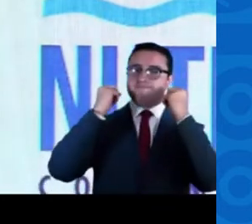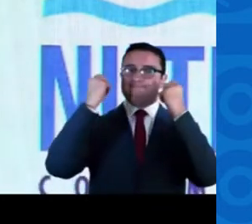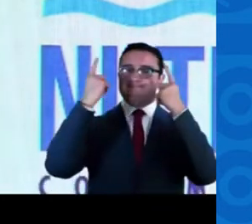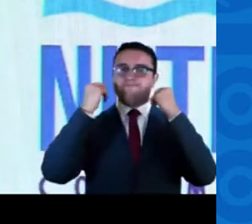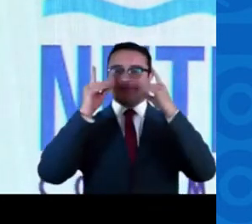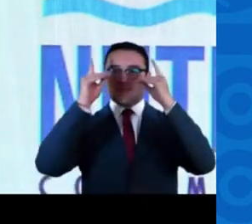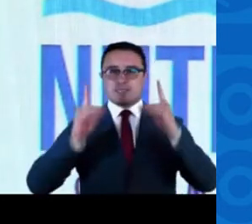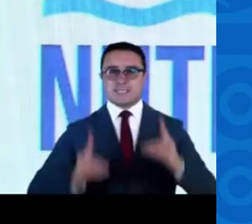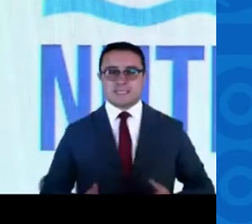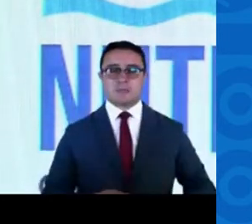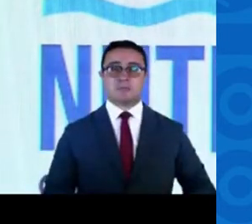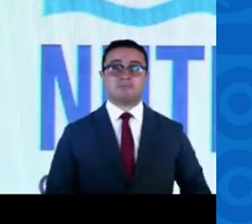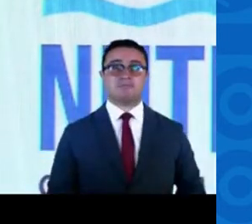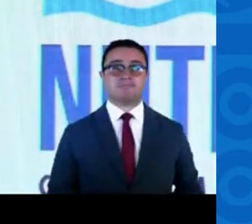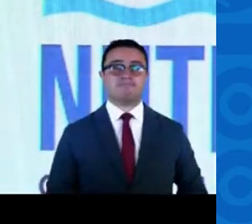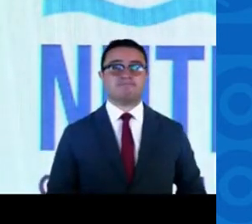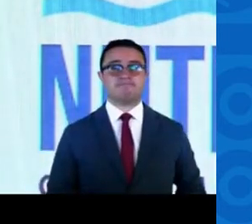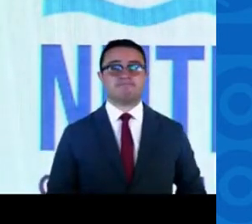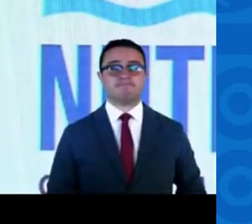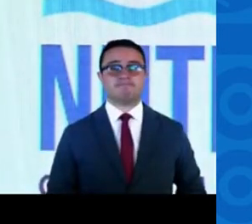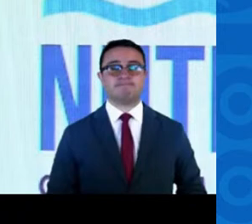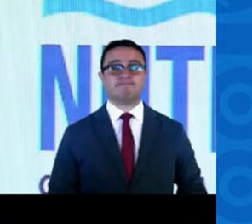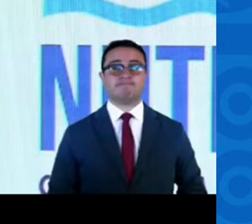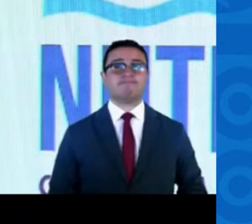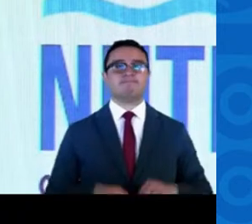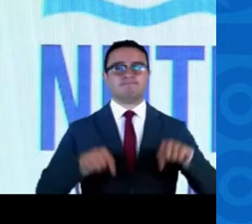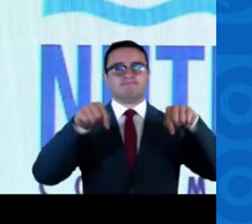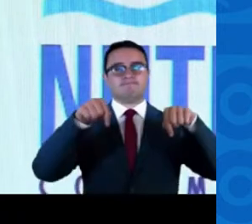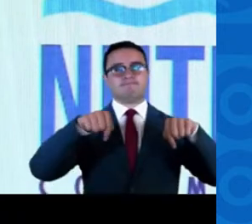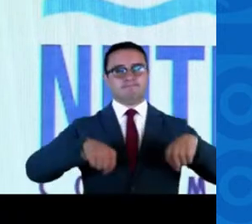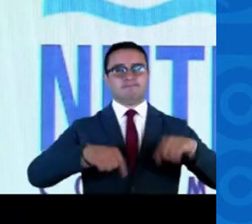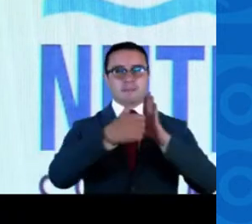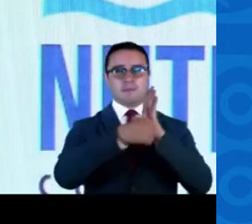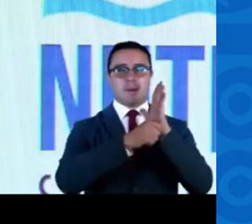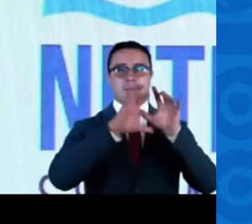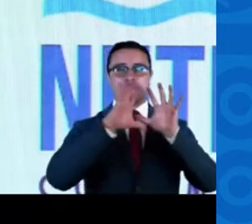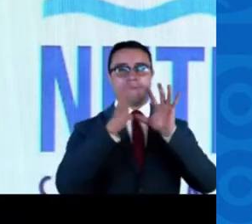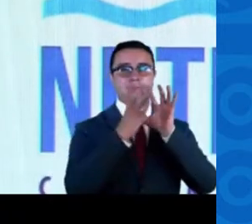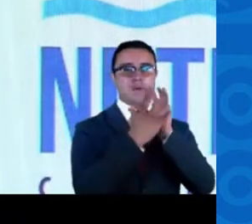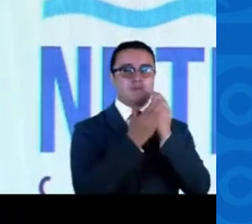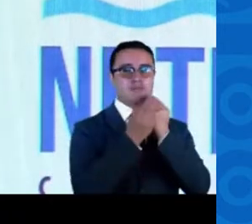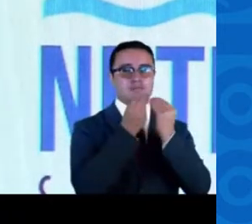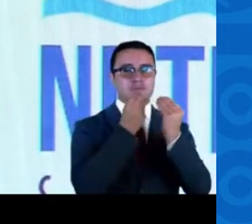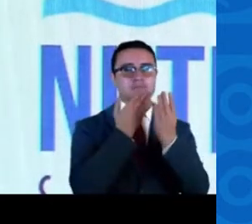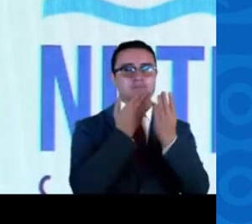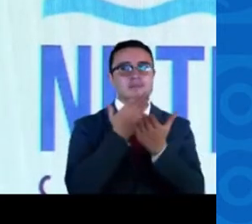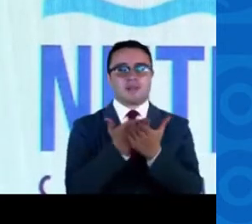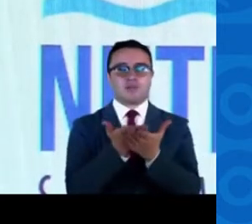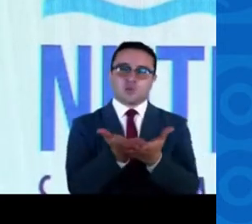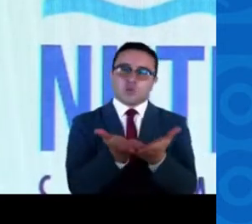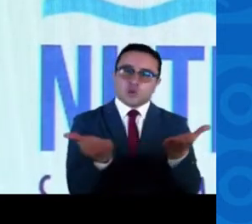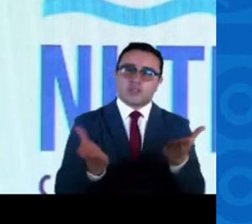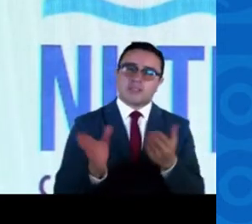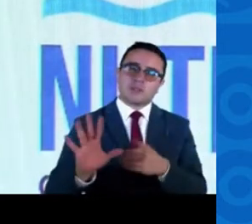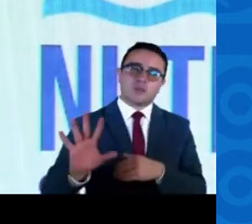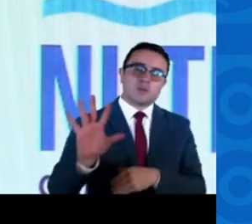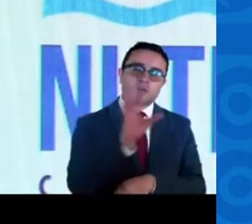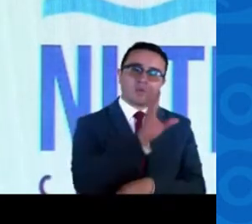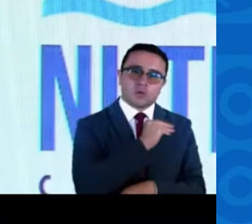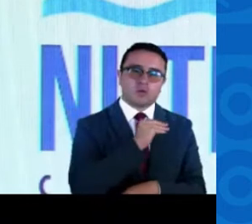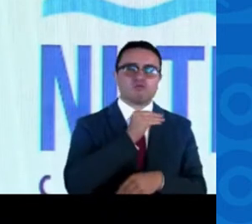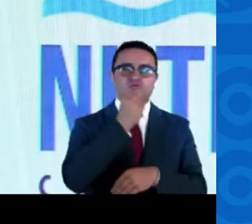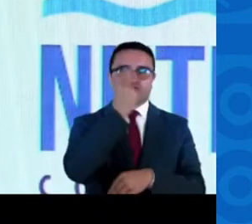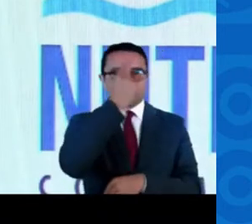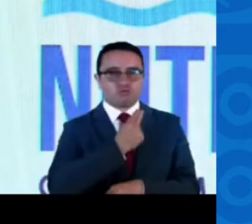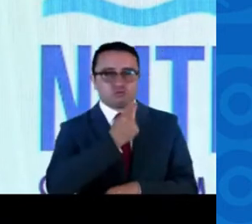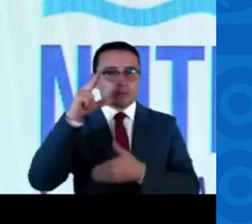this direction. From the WOFP, thank you all for being a part of this event and for your